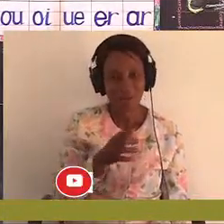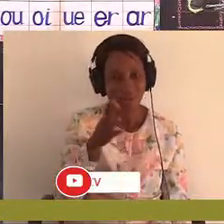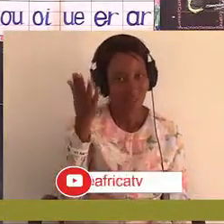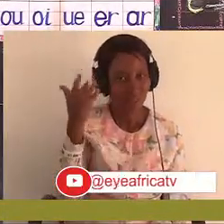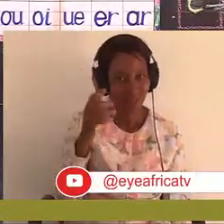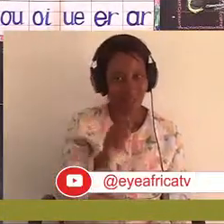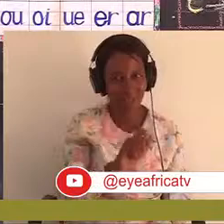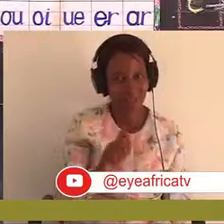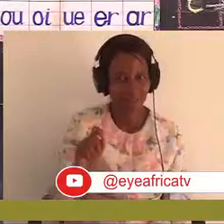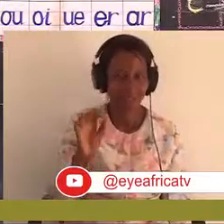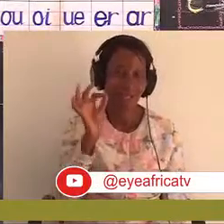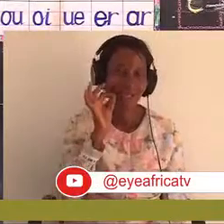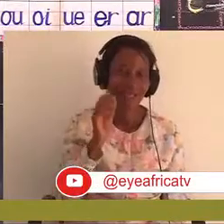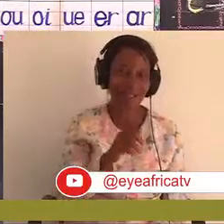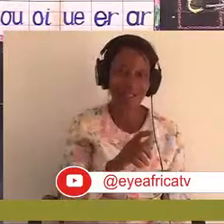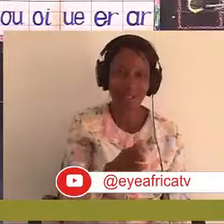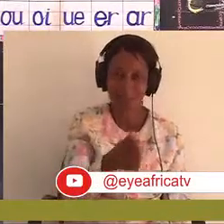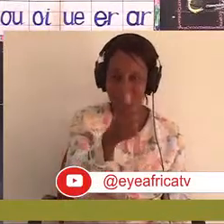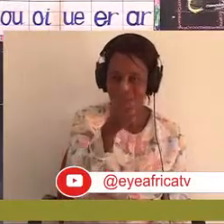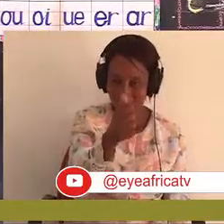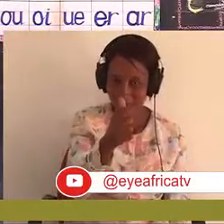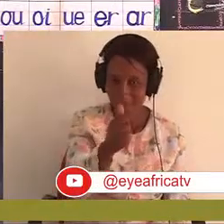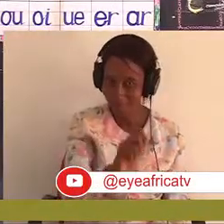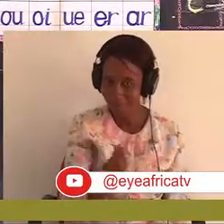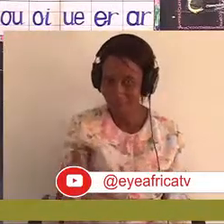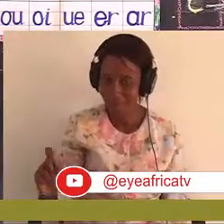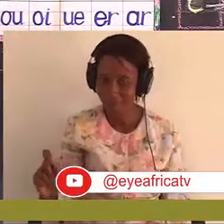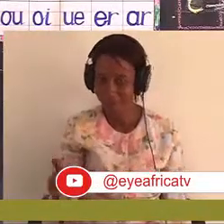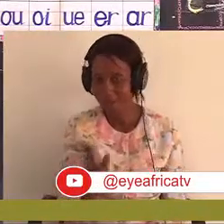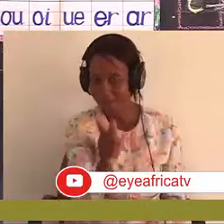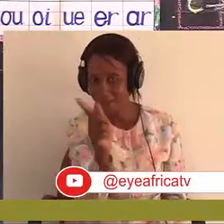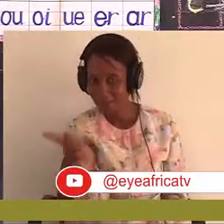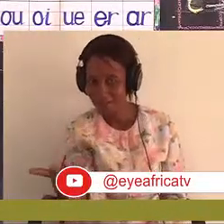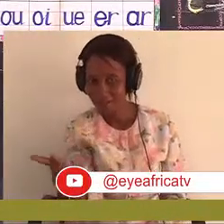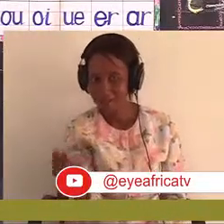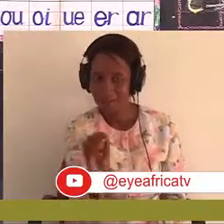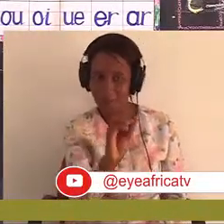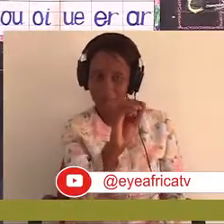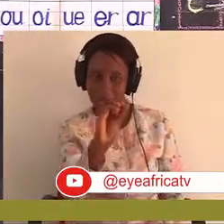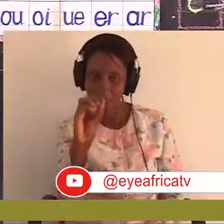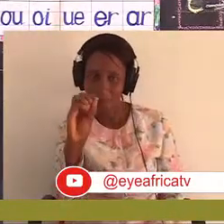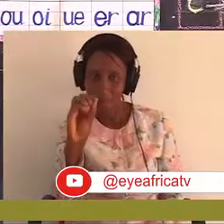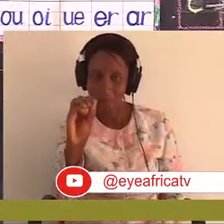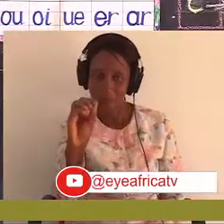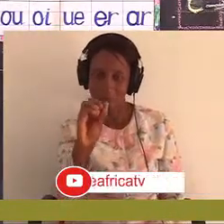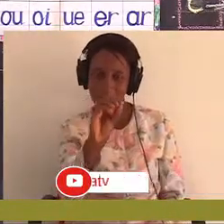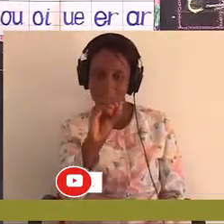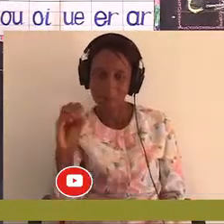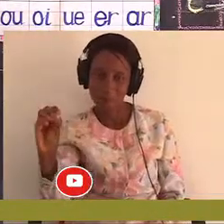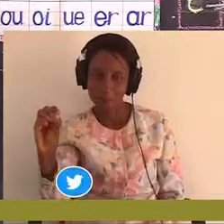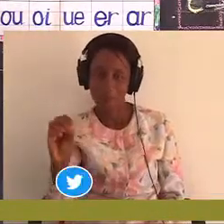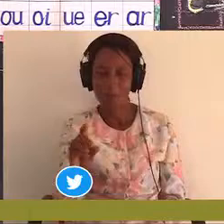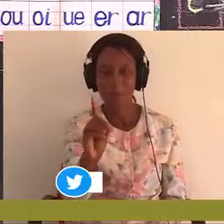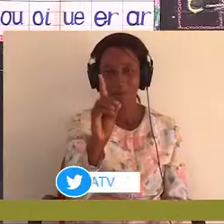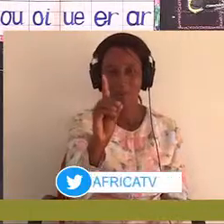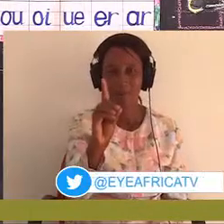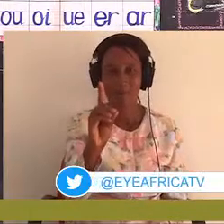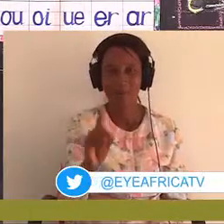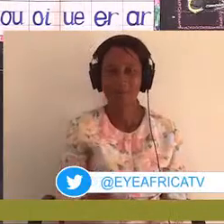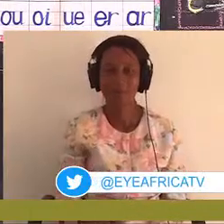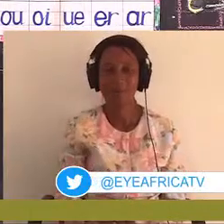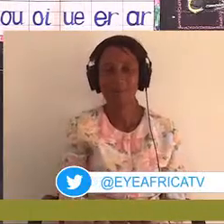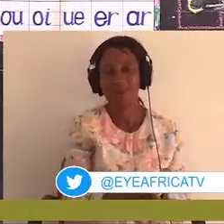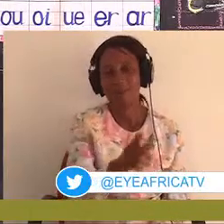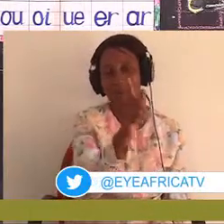books? Then I will take it. Then I will take it. I thought when you say girl, I say good, that